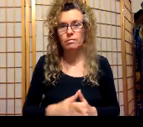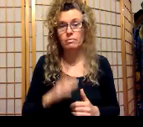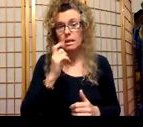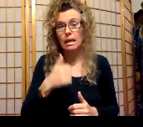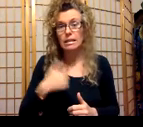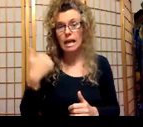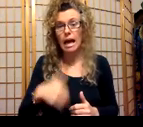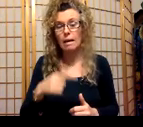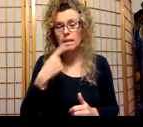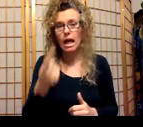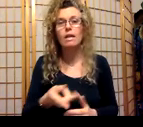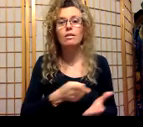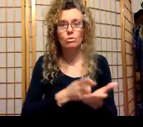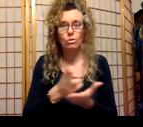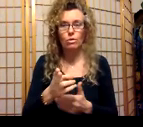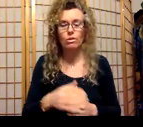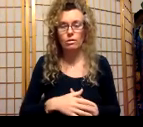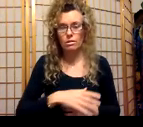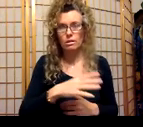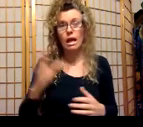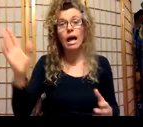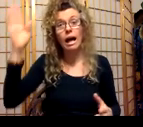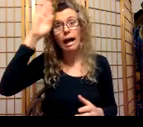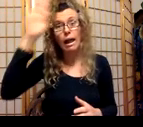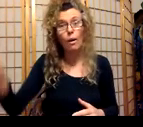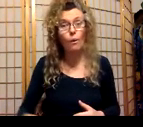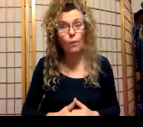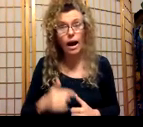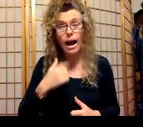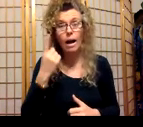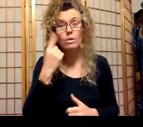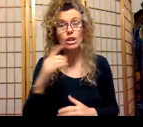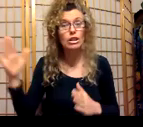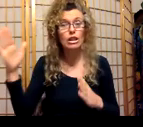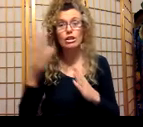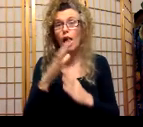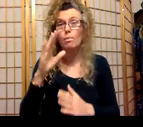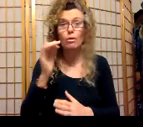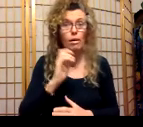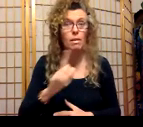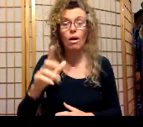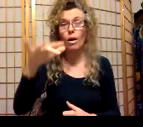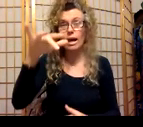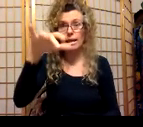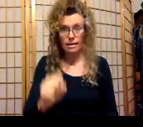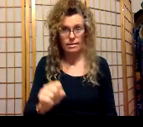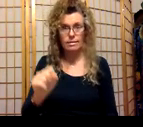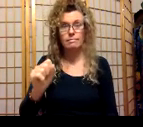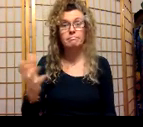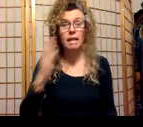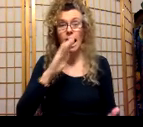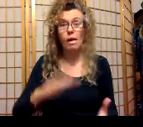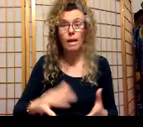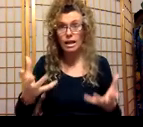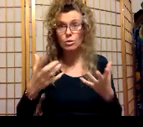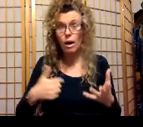Because I am telling the truth. Hello. I was just a top criminal? Yes. How bad do you